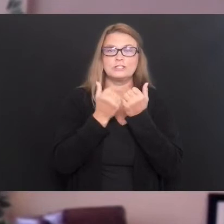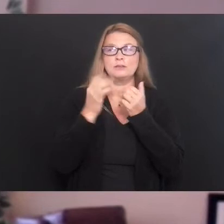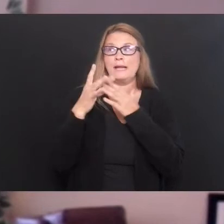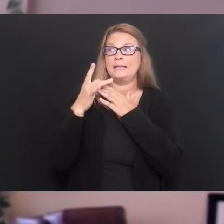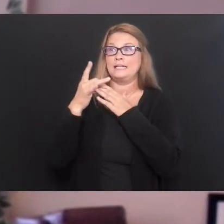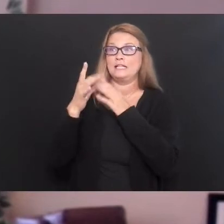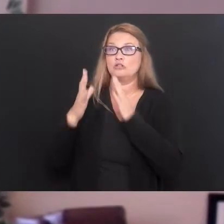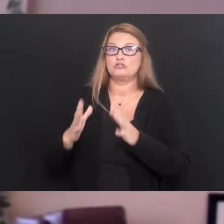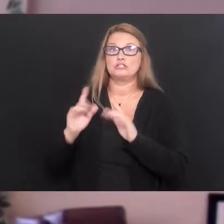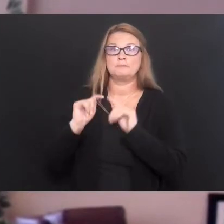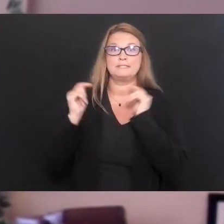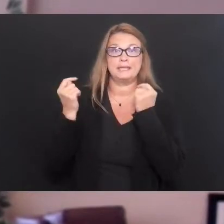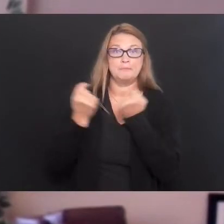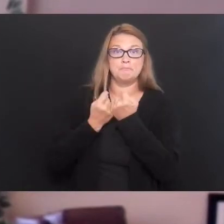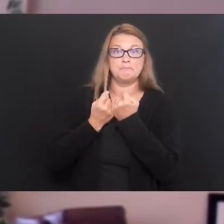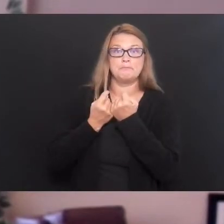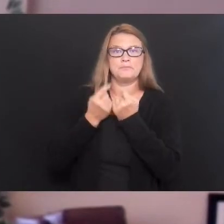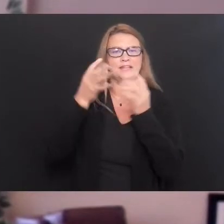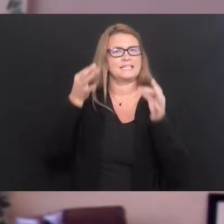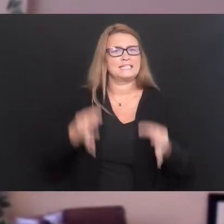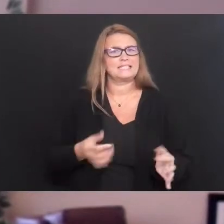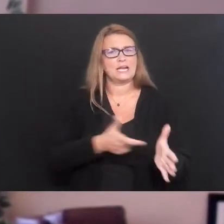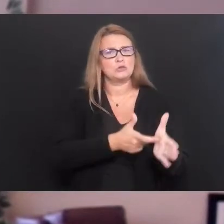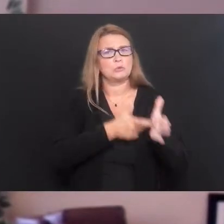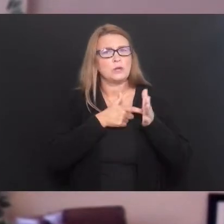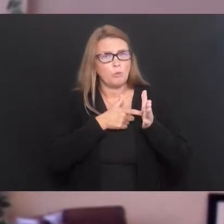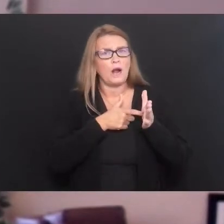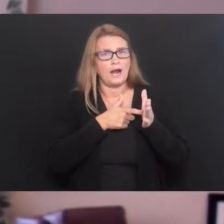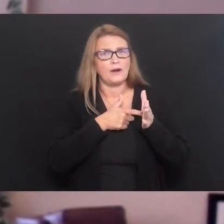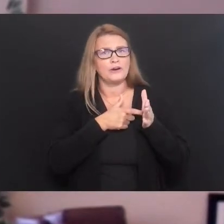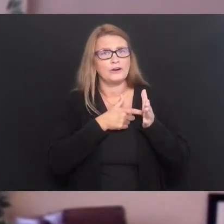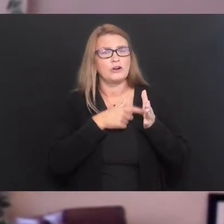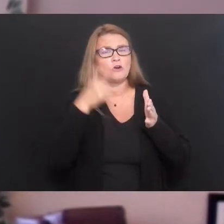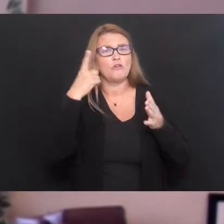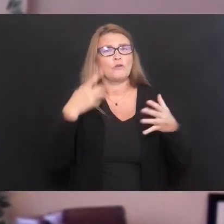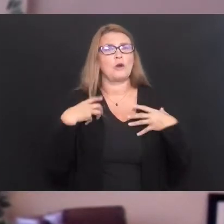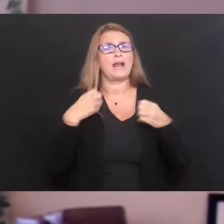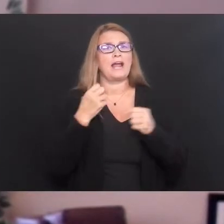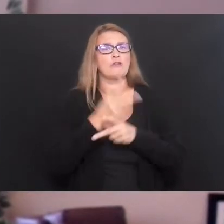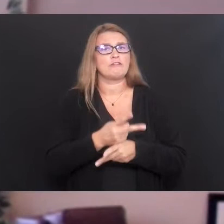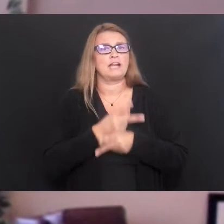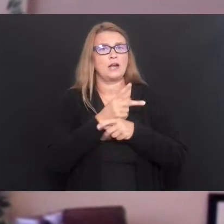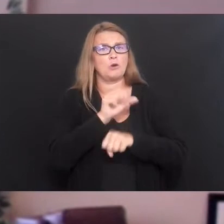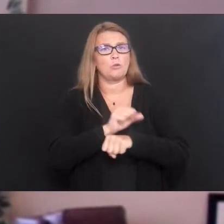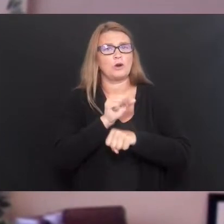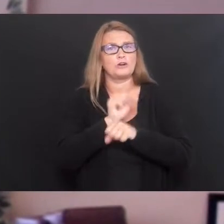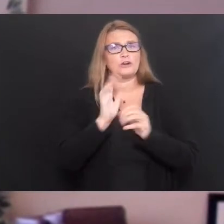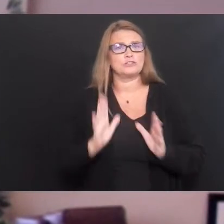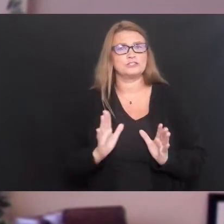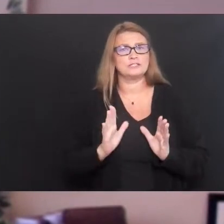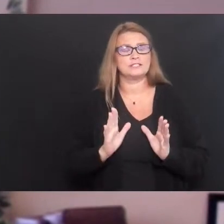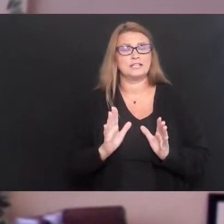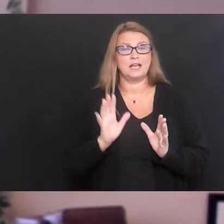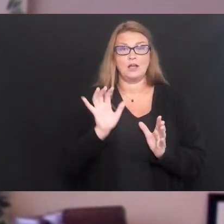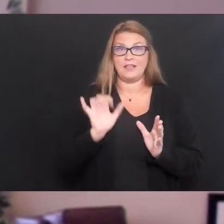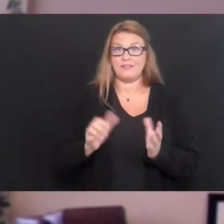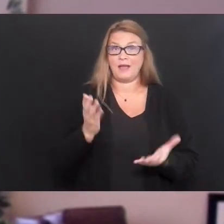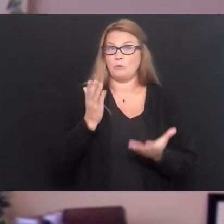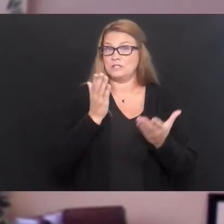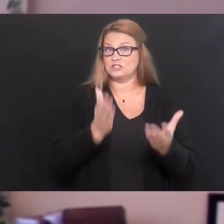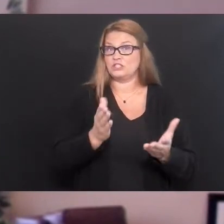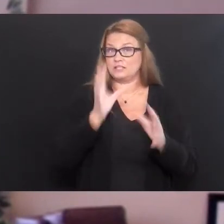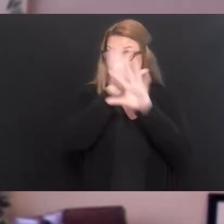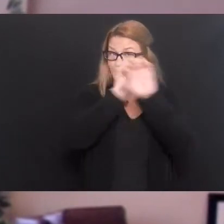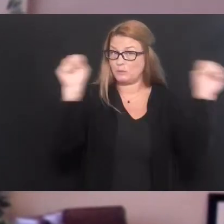leadership decided to require vaccinations for healthcare workers, which was also suggested by President